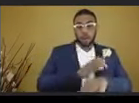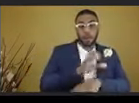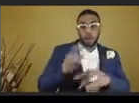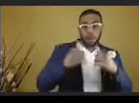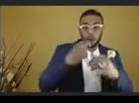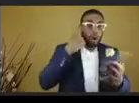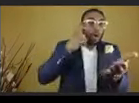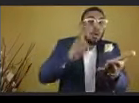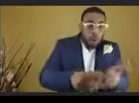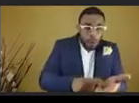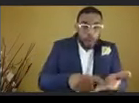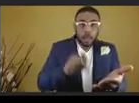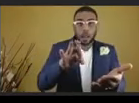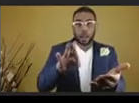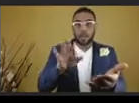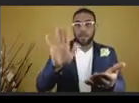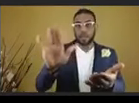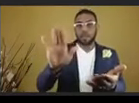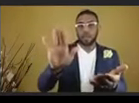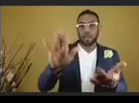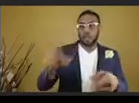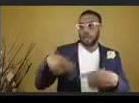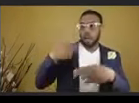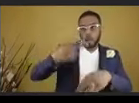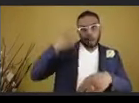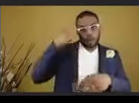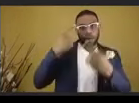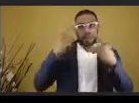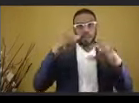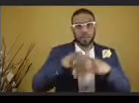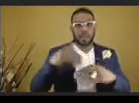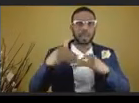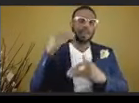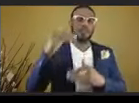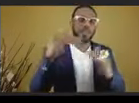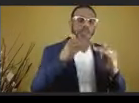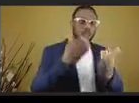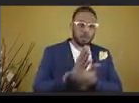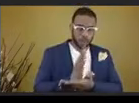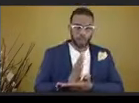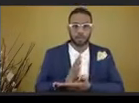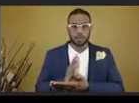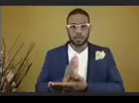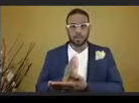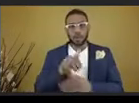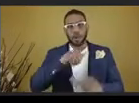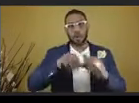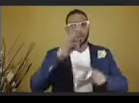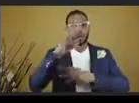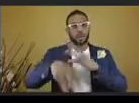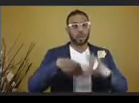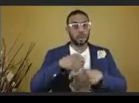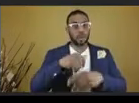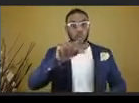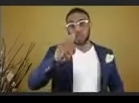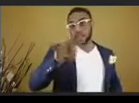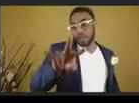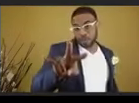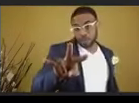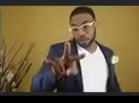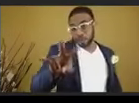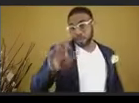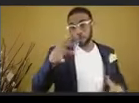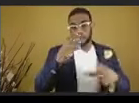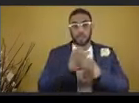recognition of his long history of achievements in advancing civil rights causes around the world. In 2017, he received